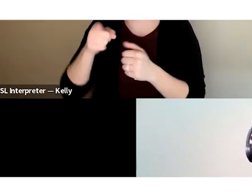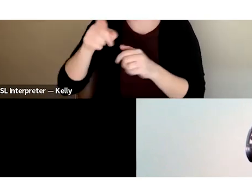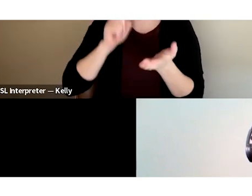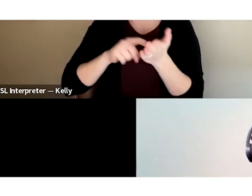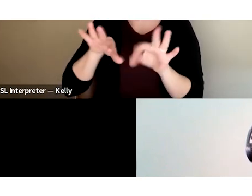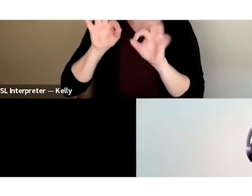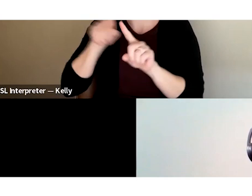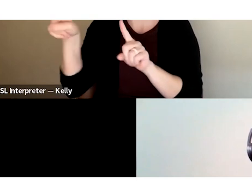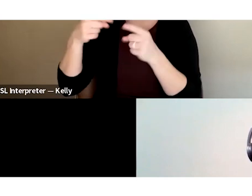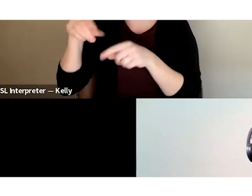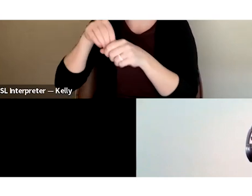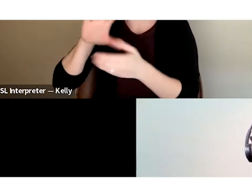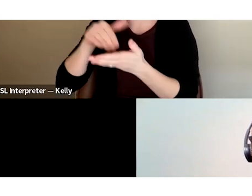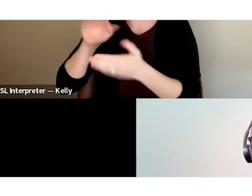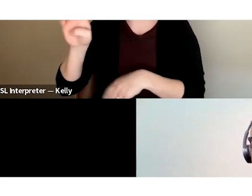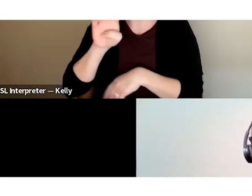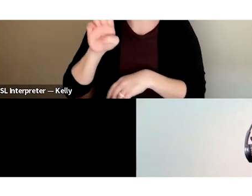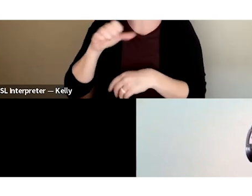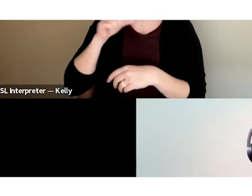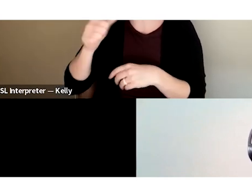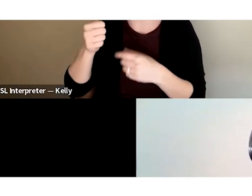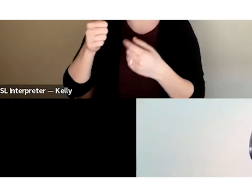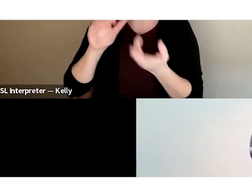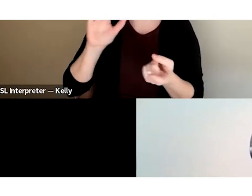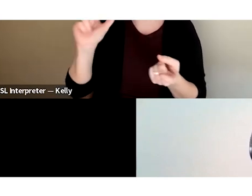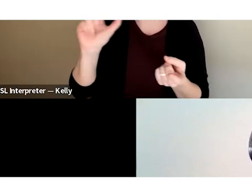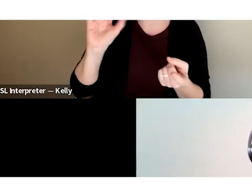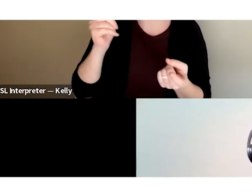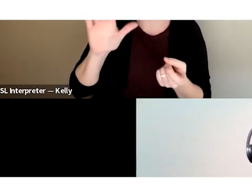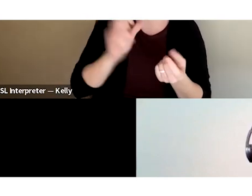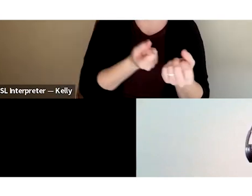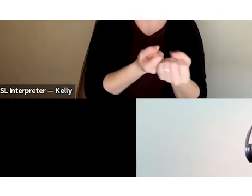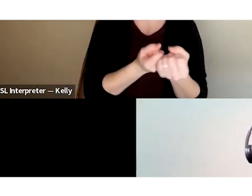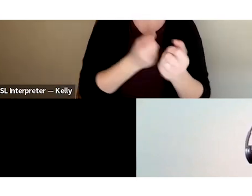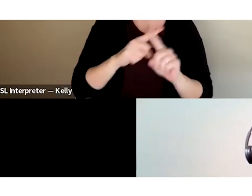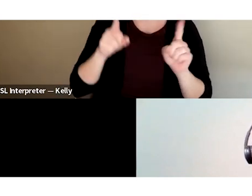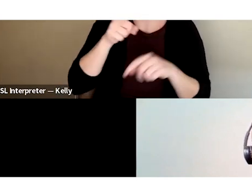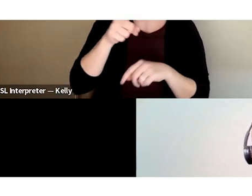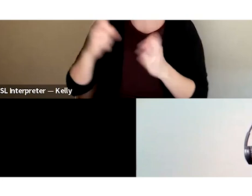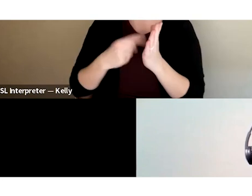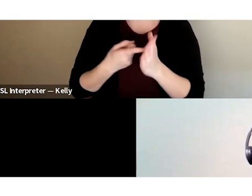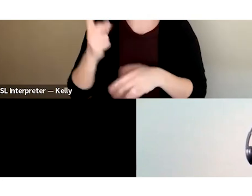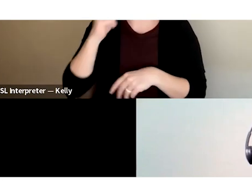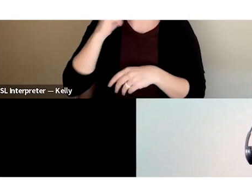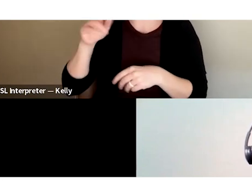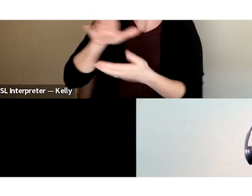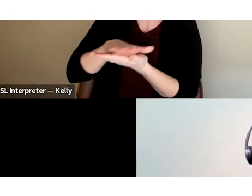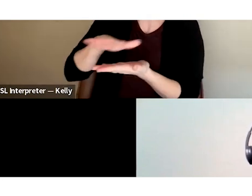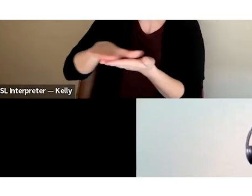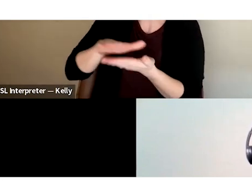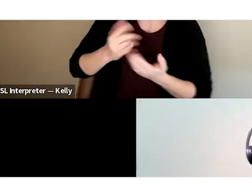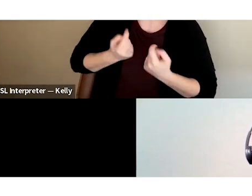that it's Islamically condoned, or ruqyah, that people talk about sometimes cleansing you of